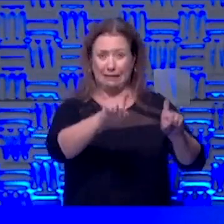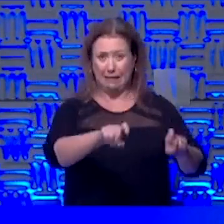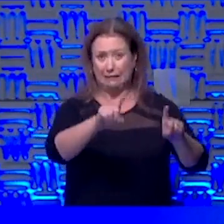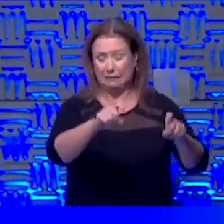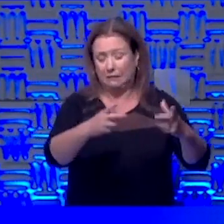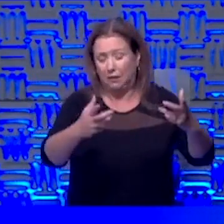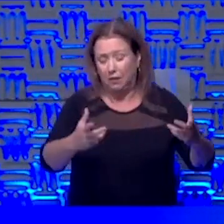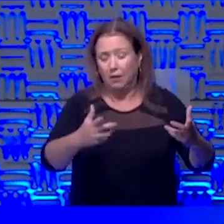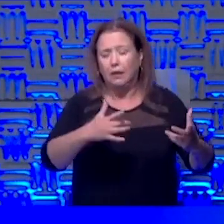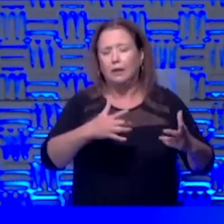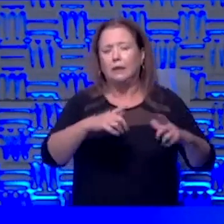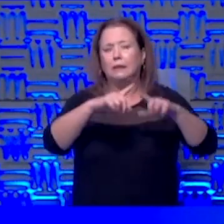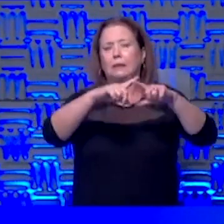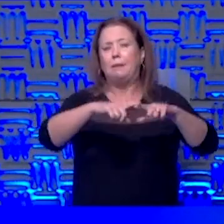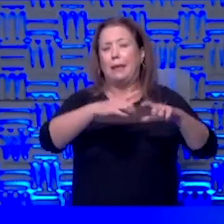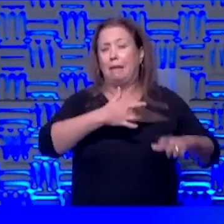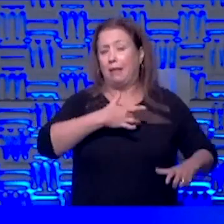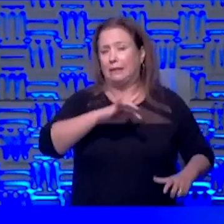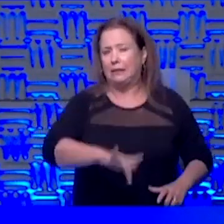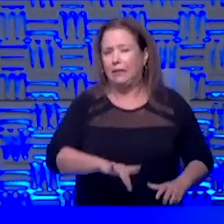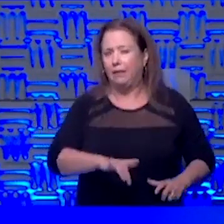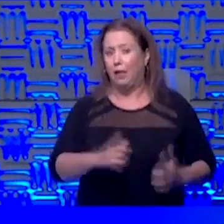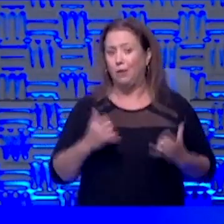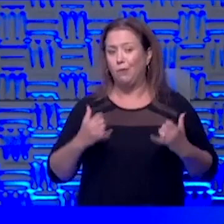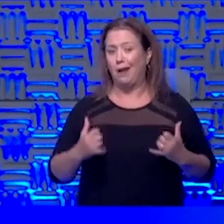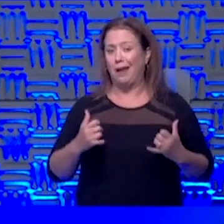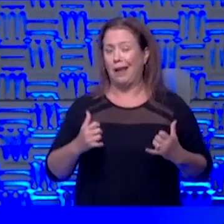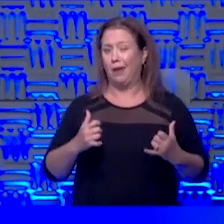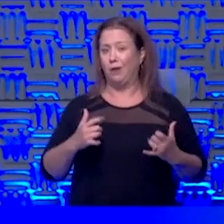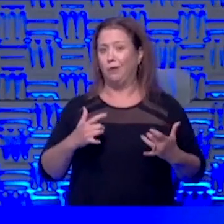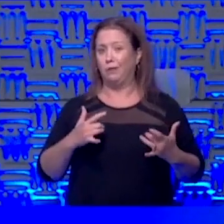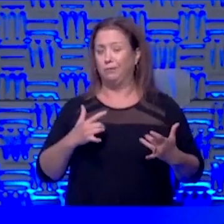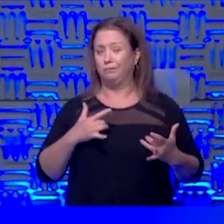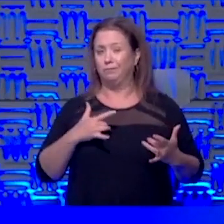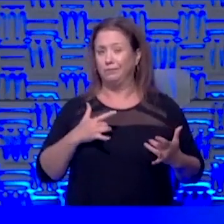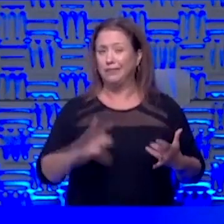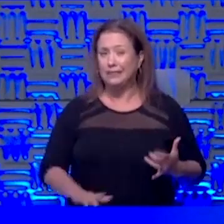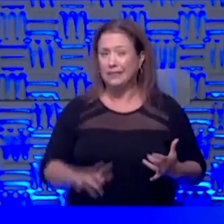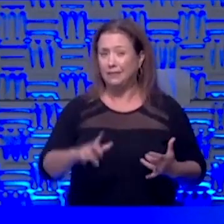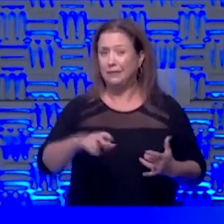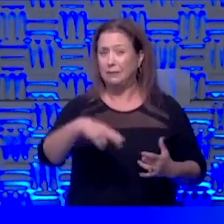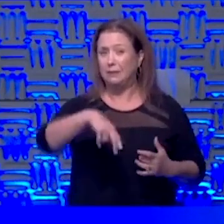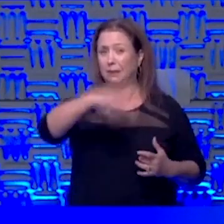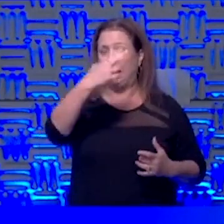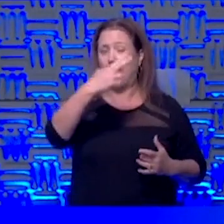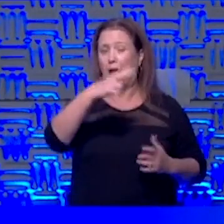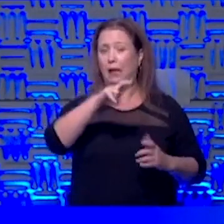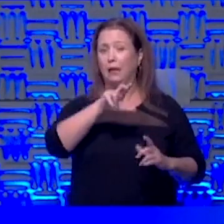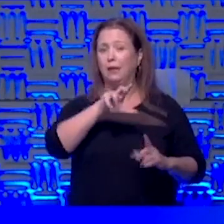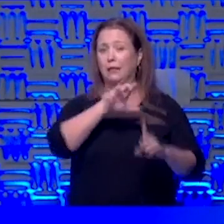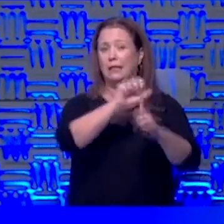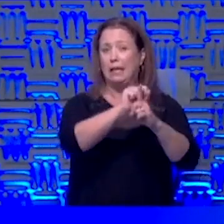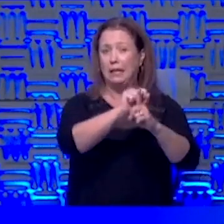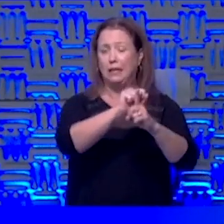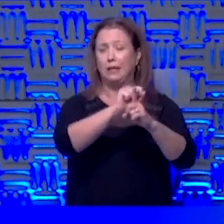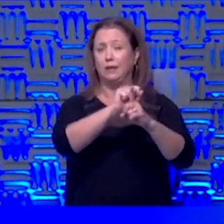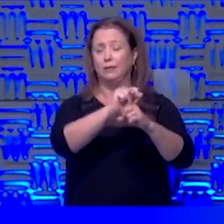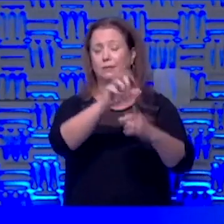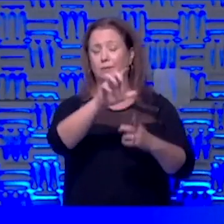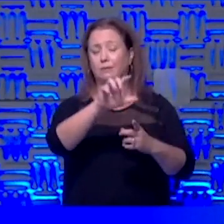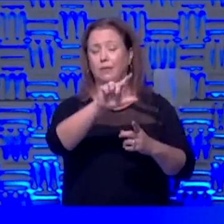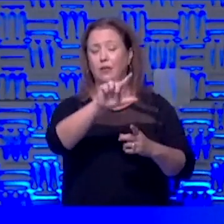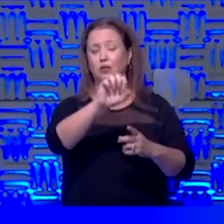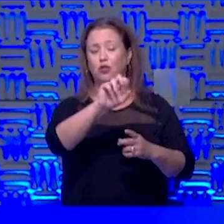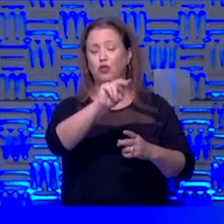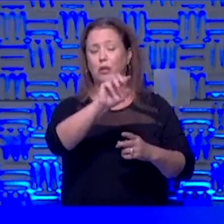how sensitive it is, it looks fairly sensitive at this point, picking up very few copies of the virus or the genome within the saliva.